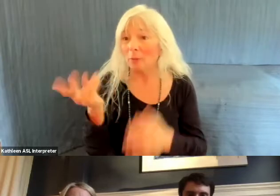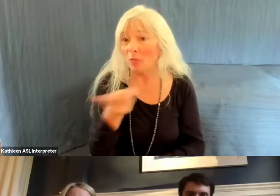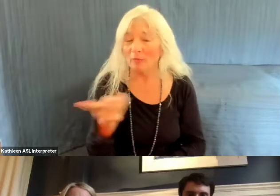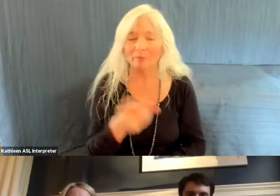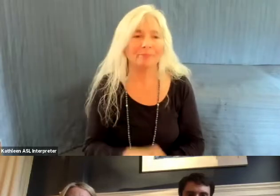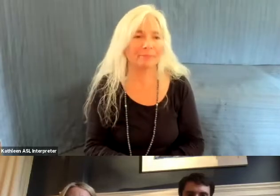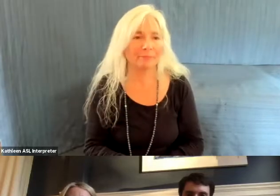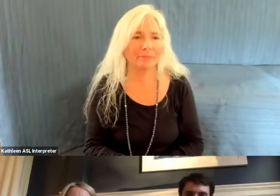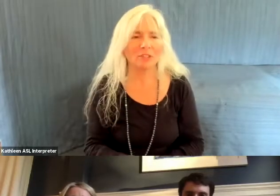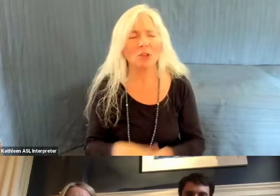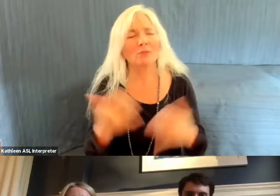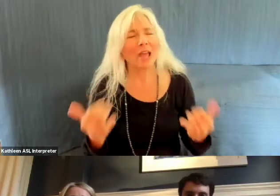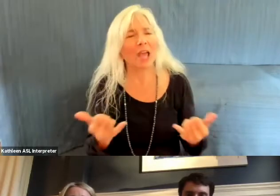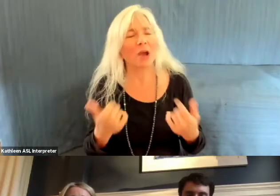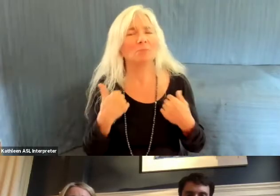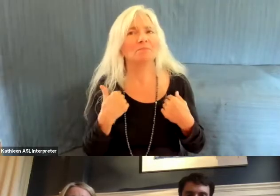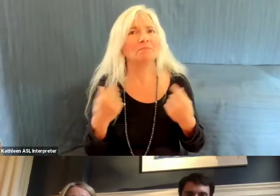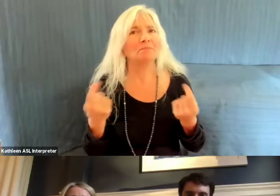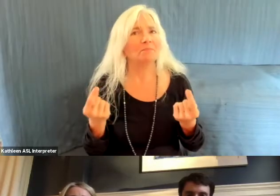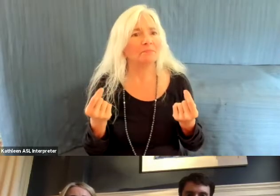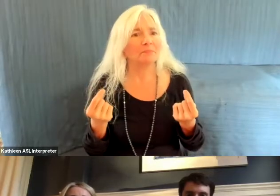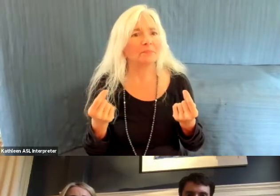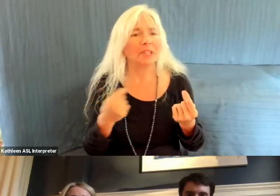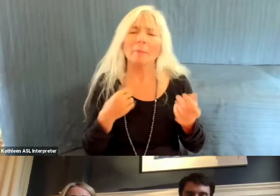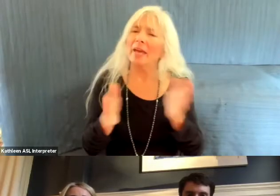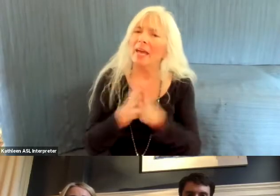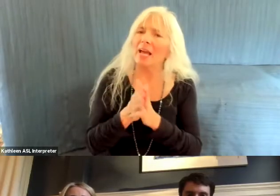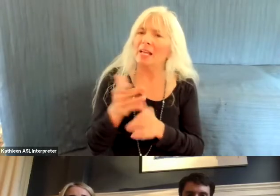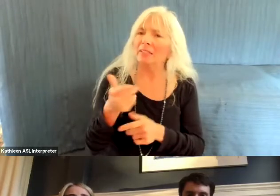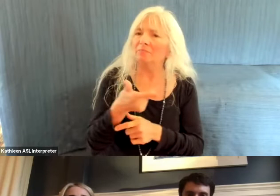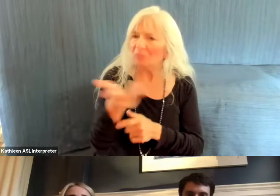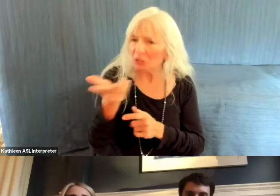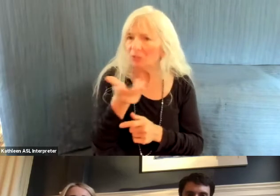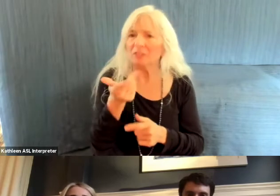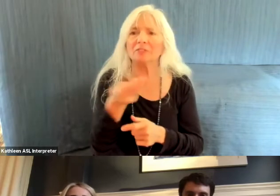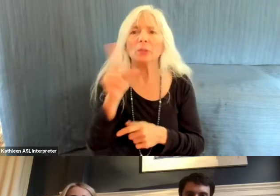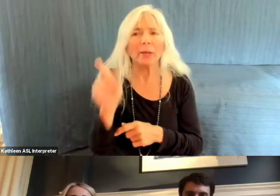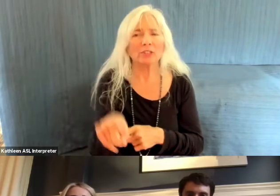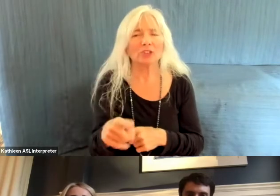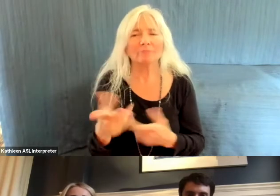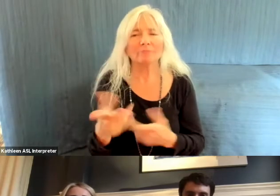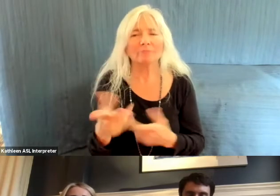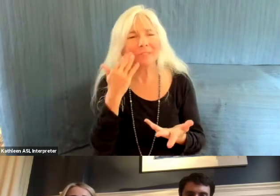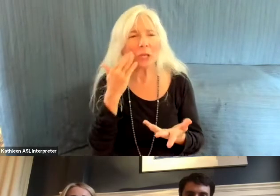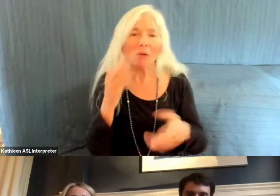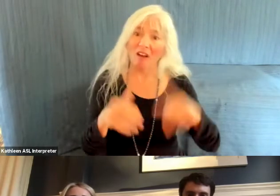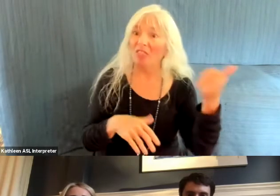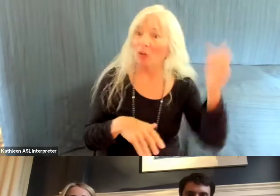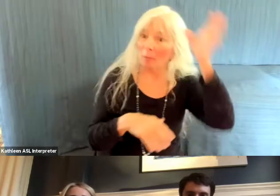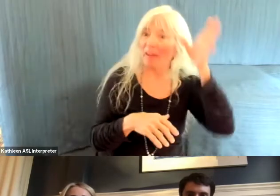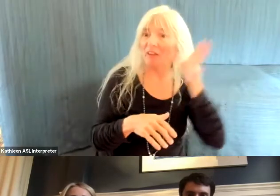So what I'll do is I will ask you a few questions. These are the kinds of questions that other